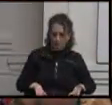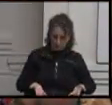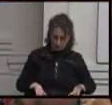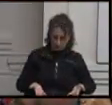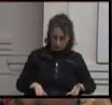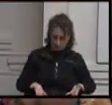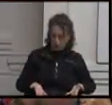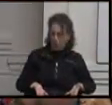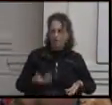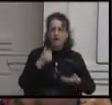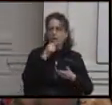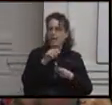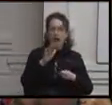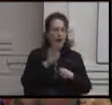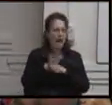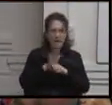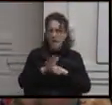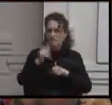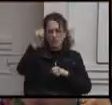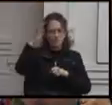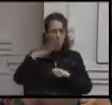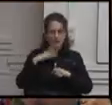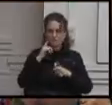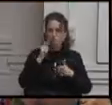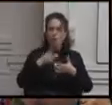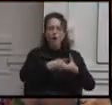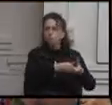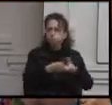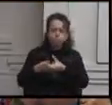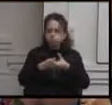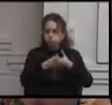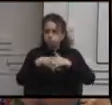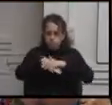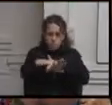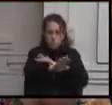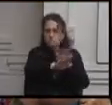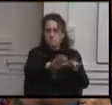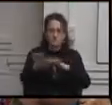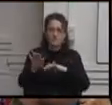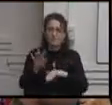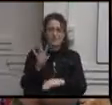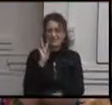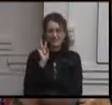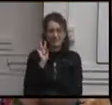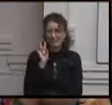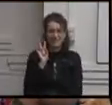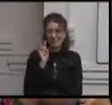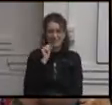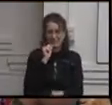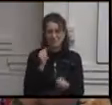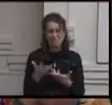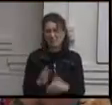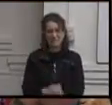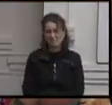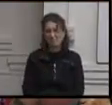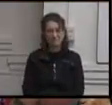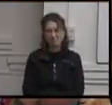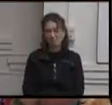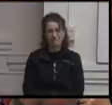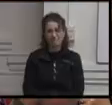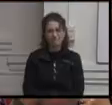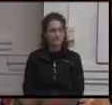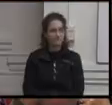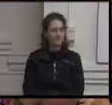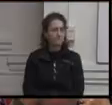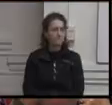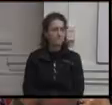and maybe be able to get the fire extinguished quick. So it's important. 7 people is not a lot to do the job they do.